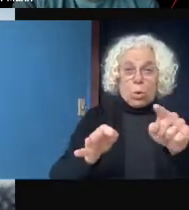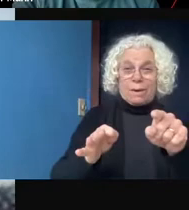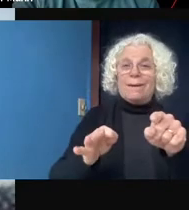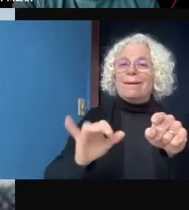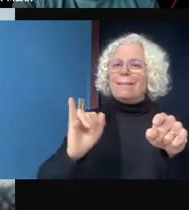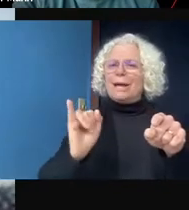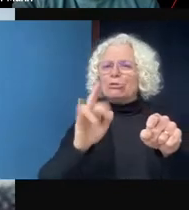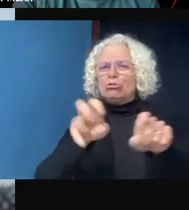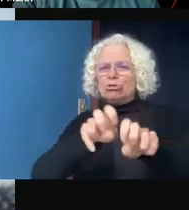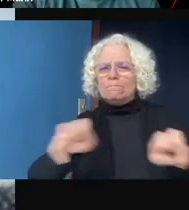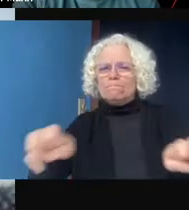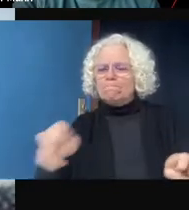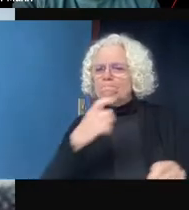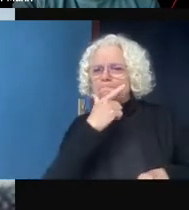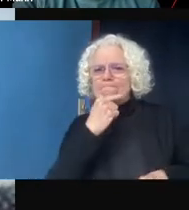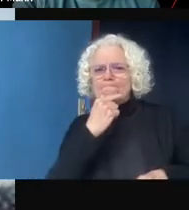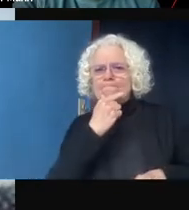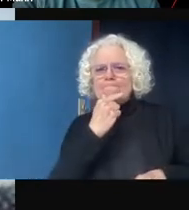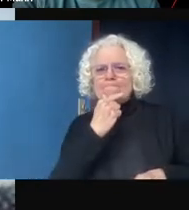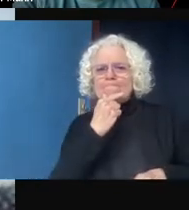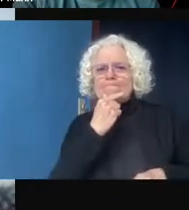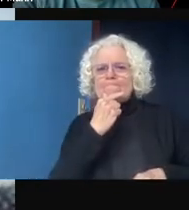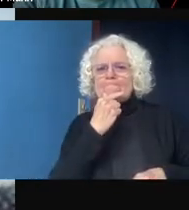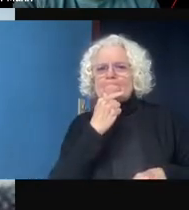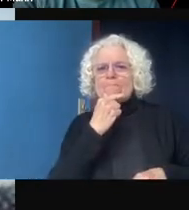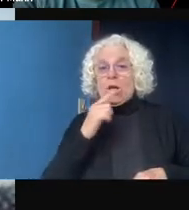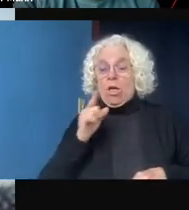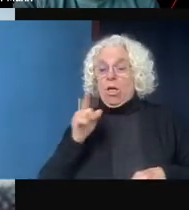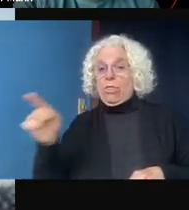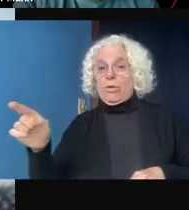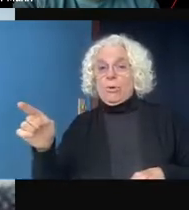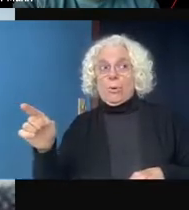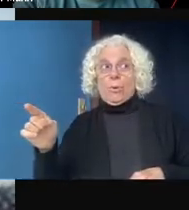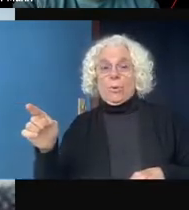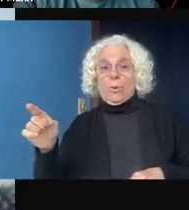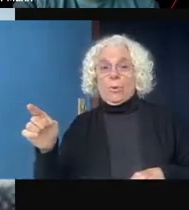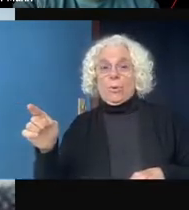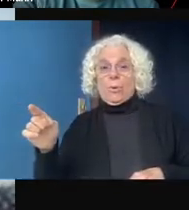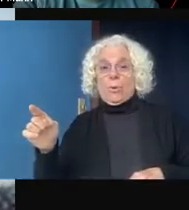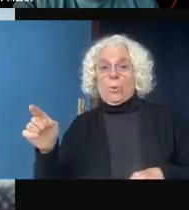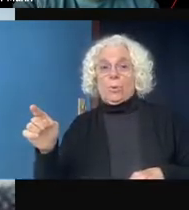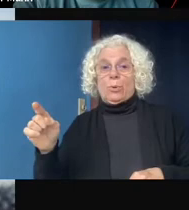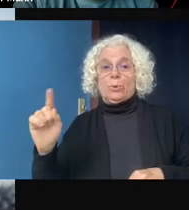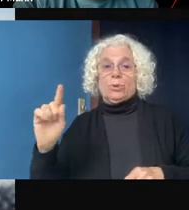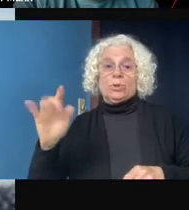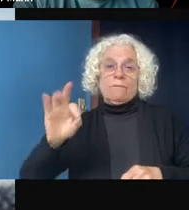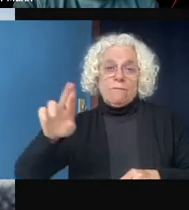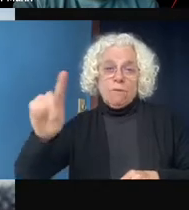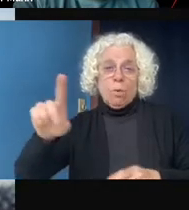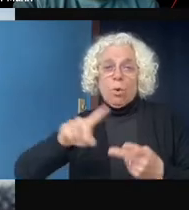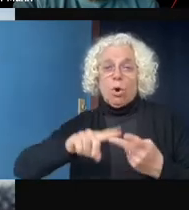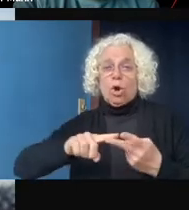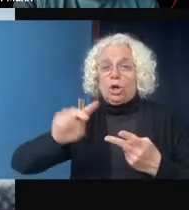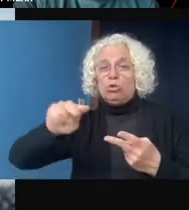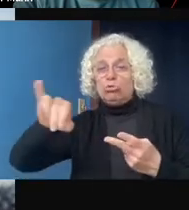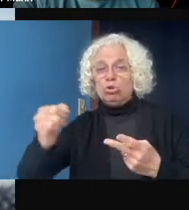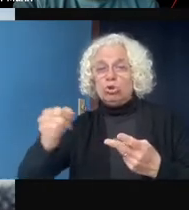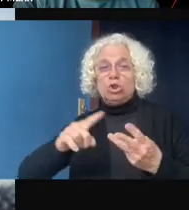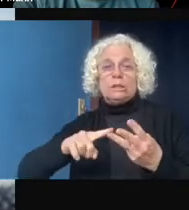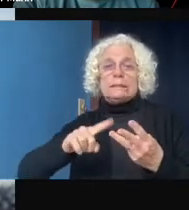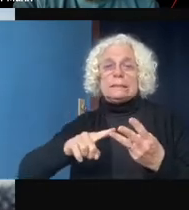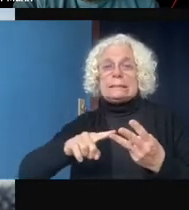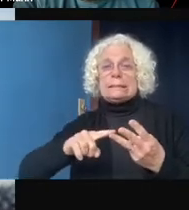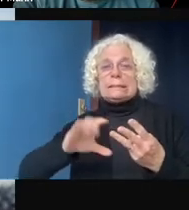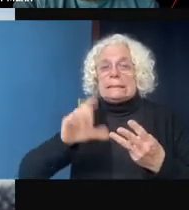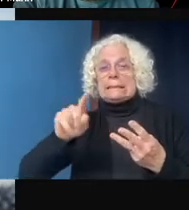and decide whether or not those three entities, those four entities in Ford, New Jersey, the town of Ringwood,